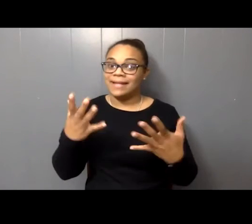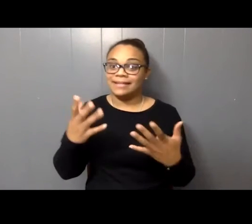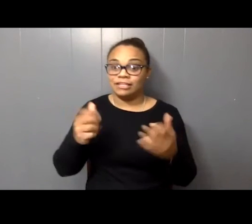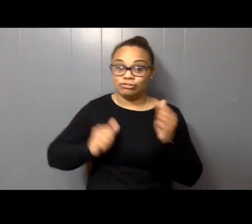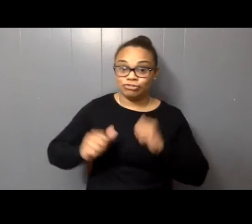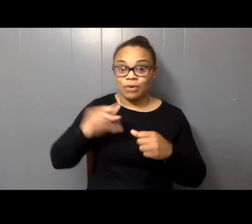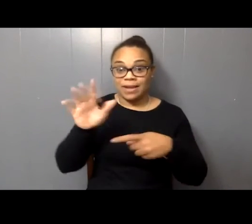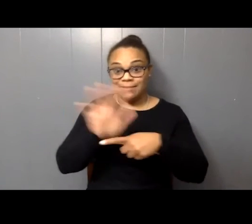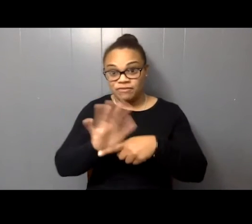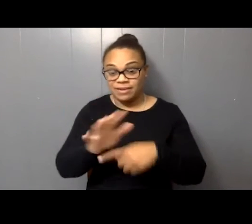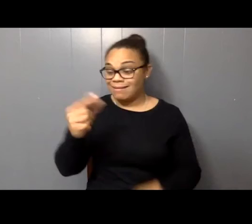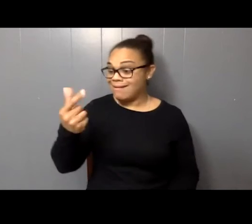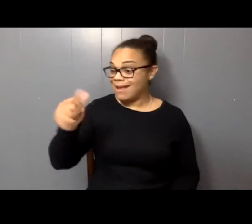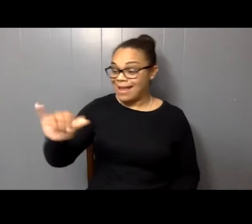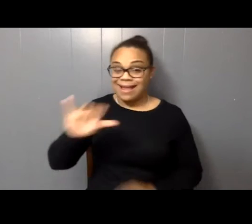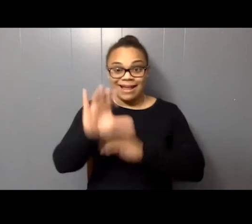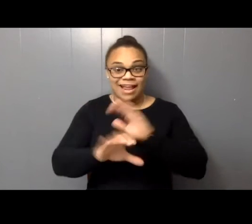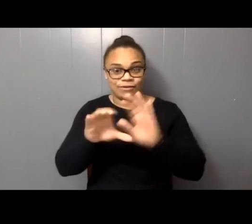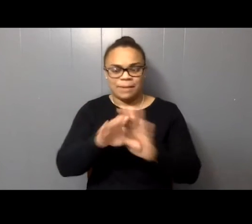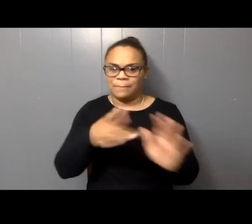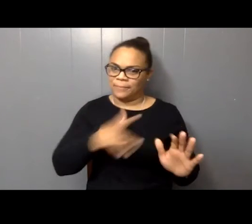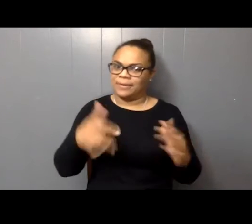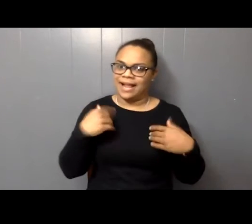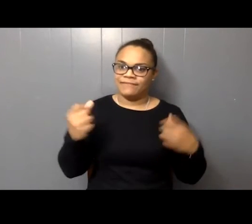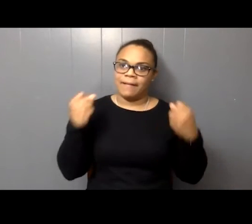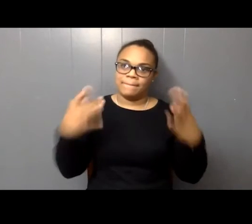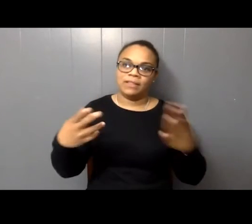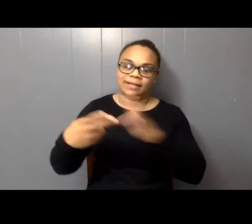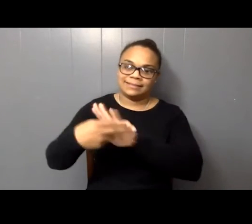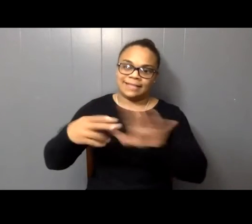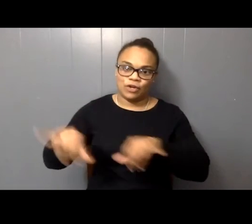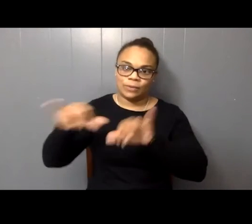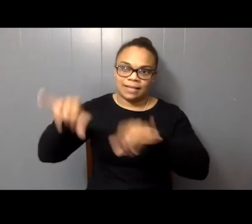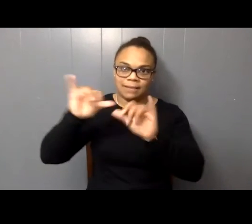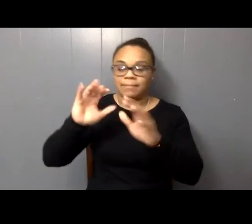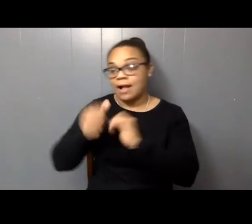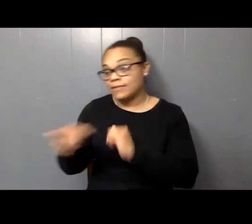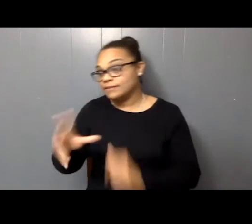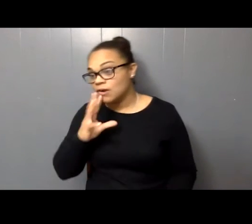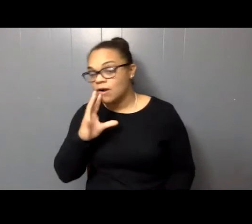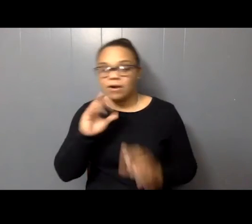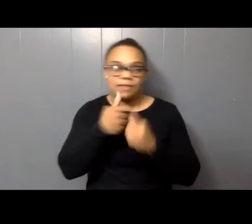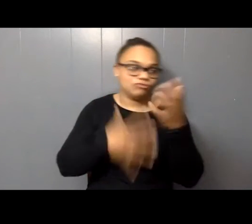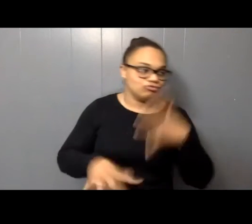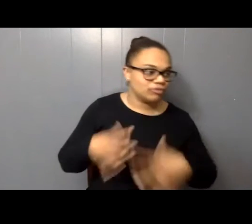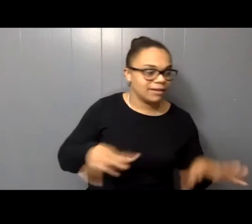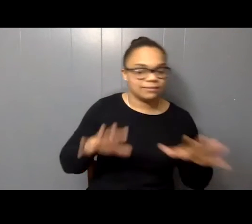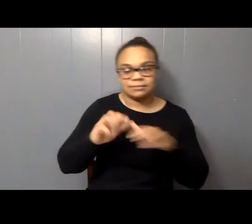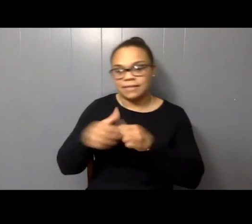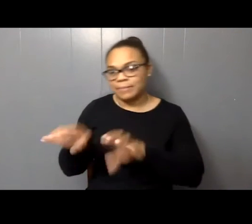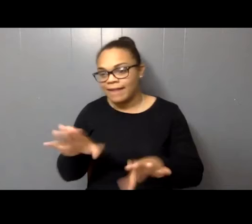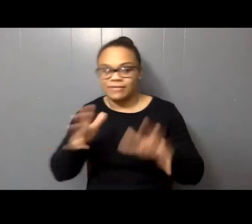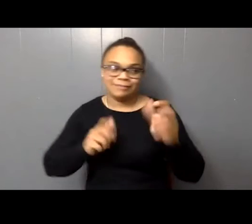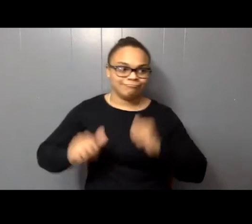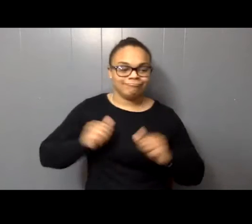character always has to have like a million stereotypes, from the way they speak to the way they dress to the way they act, the